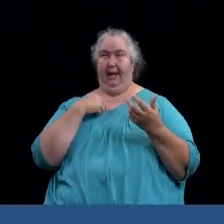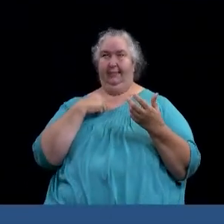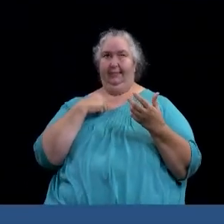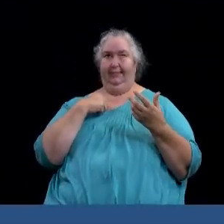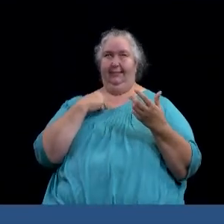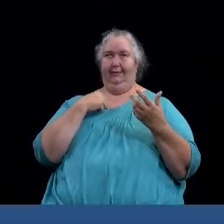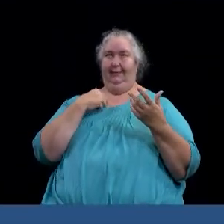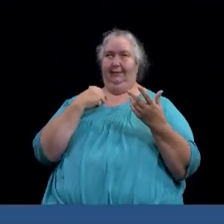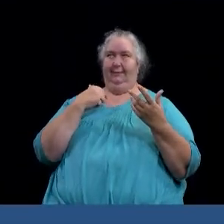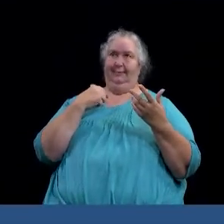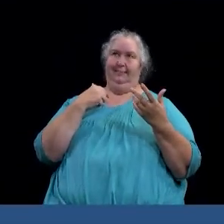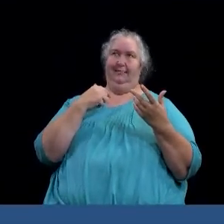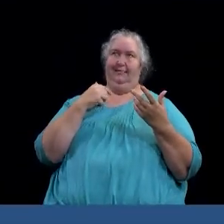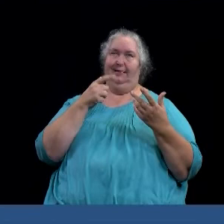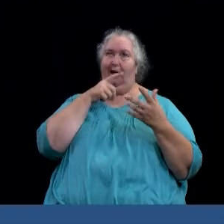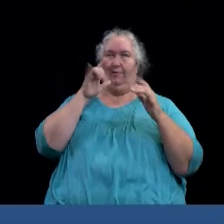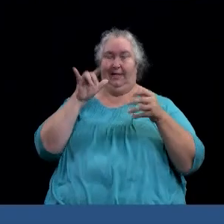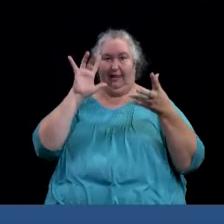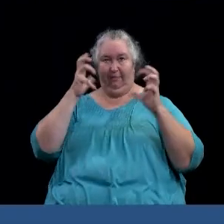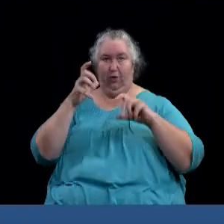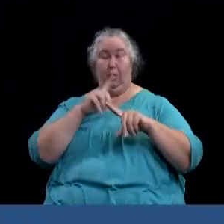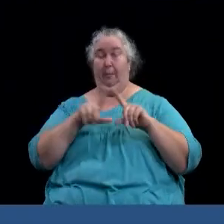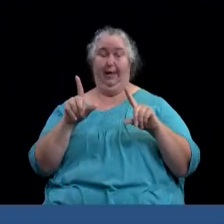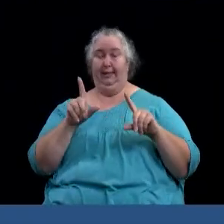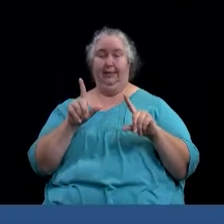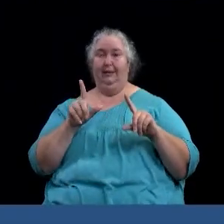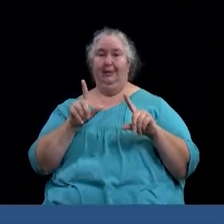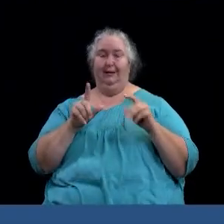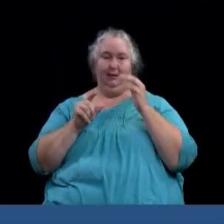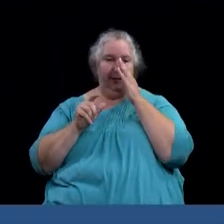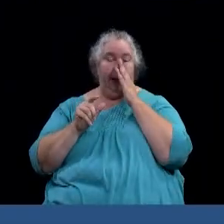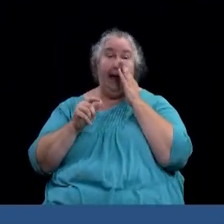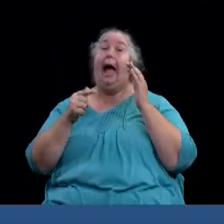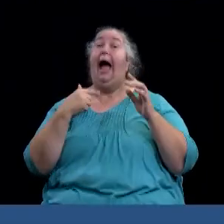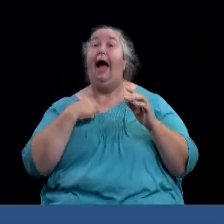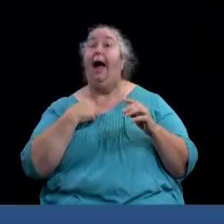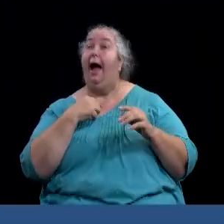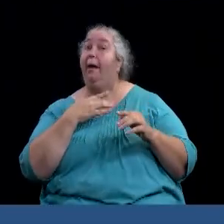this. I love the intent here. We're trying to get this place